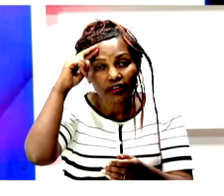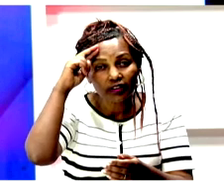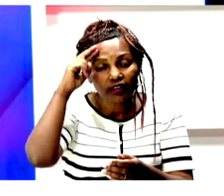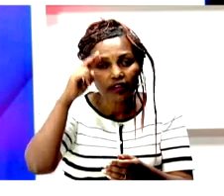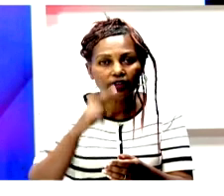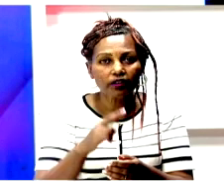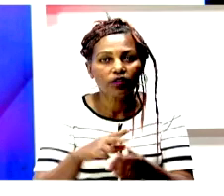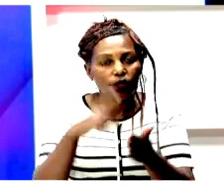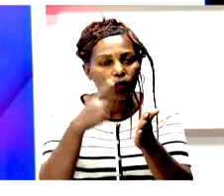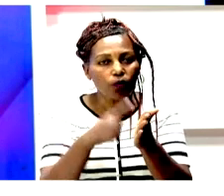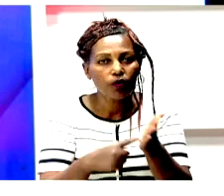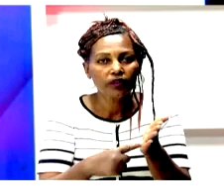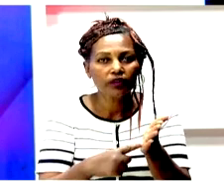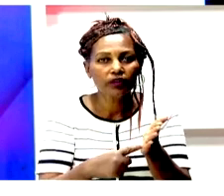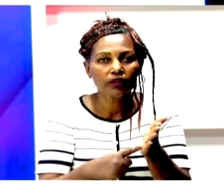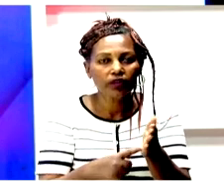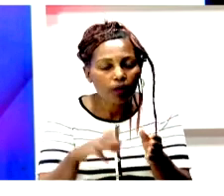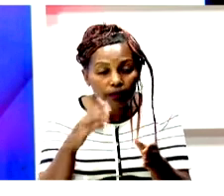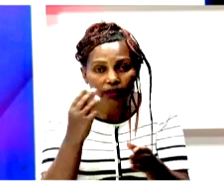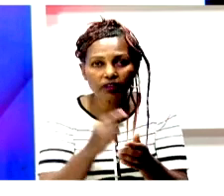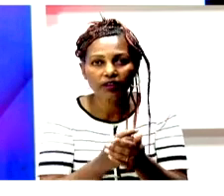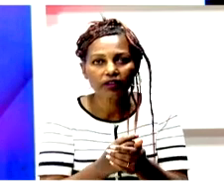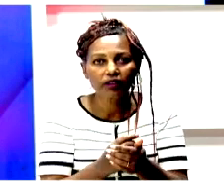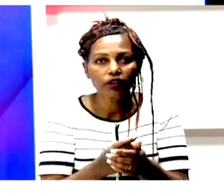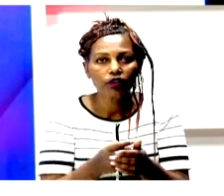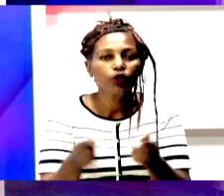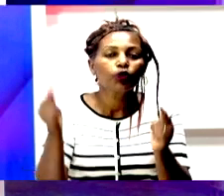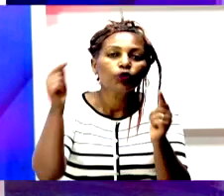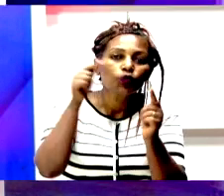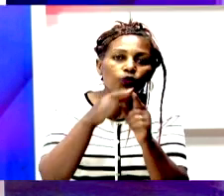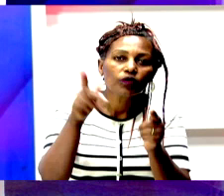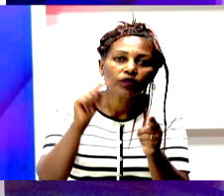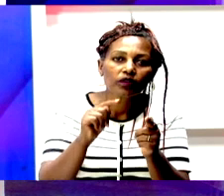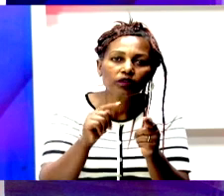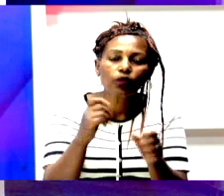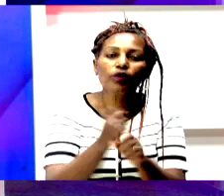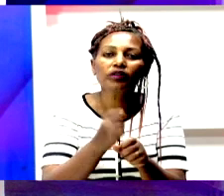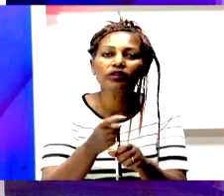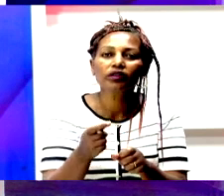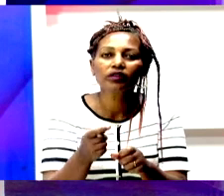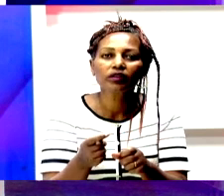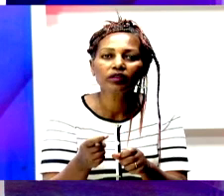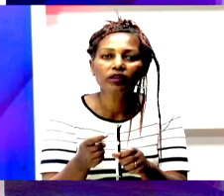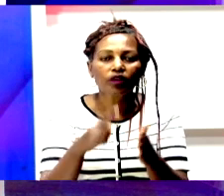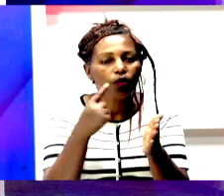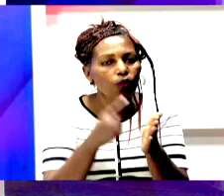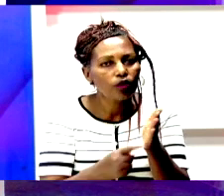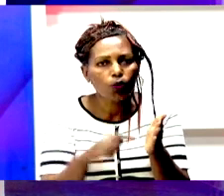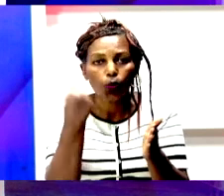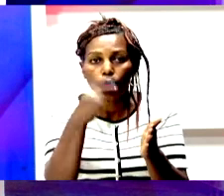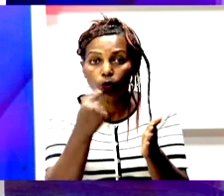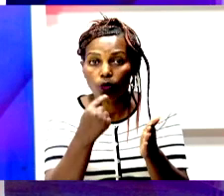what happened to the virus is being talked about. We talk about not the doer, the doctors,